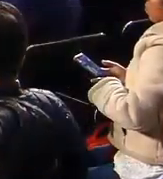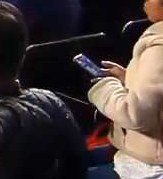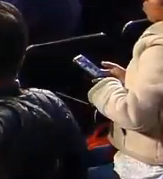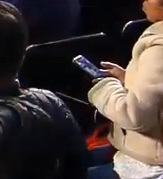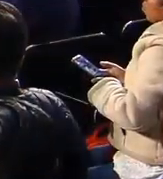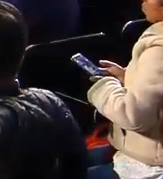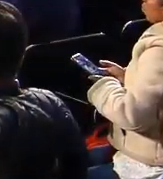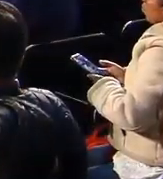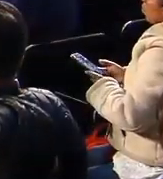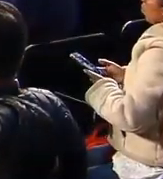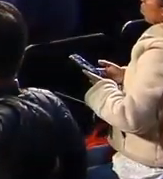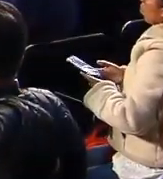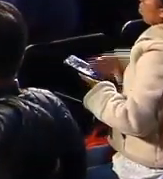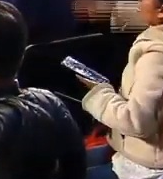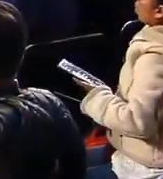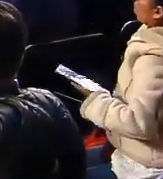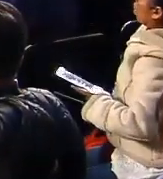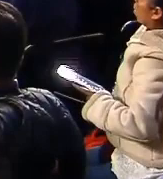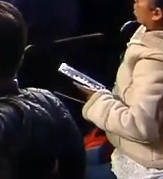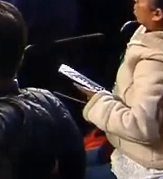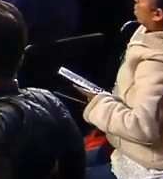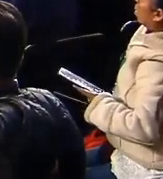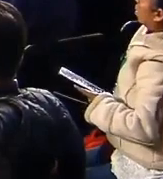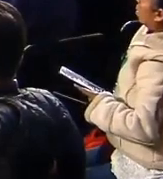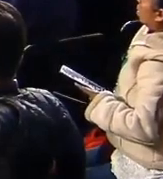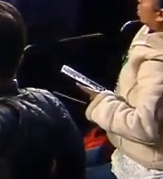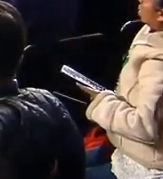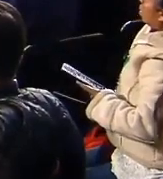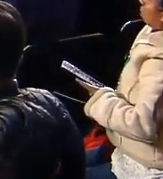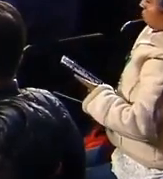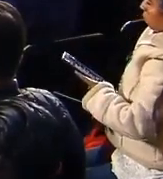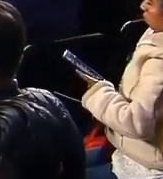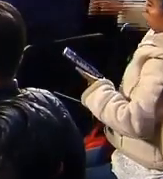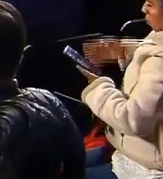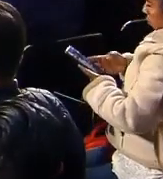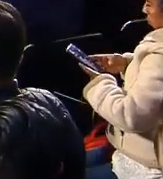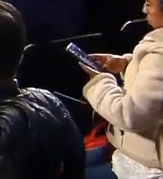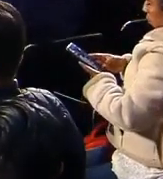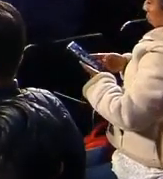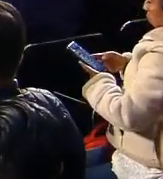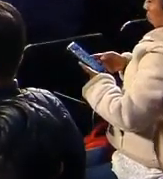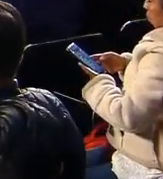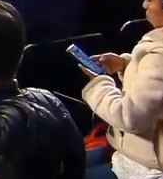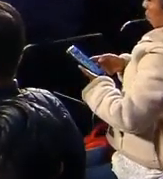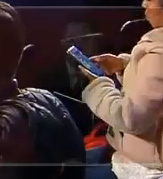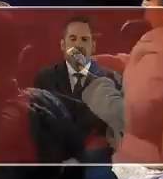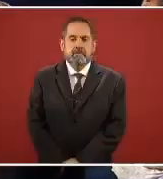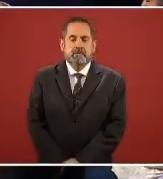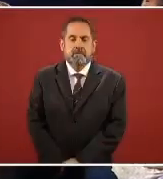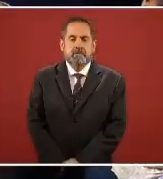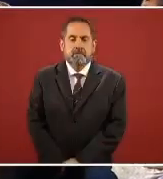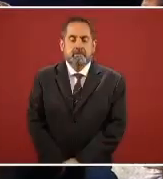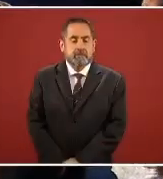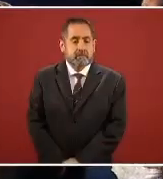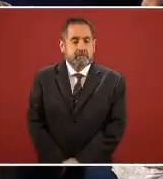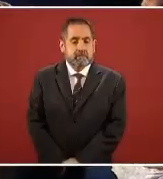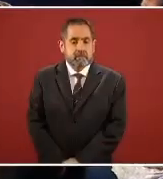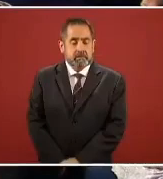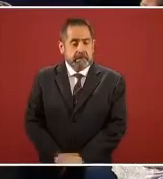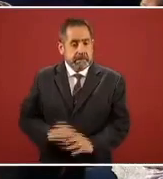Que ya les acabo de mandar un mensaje. I just sent a message to